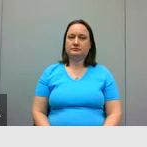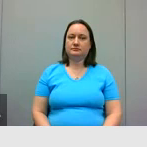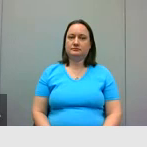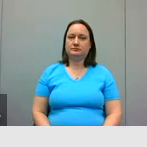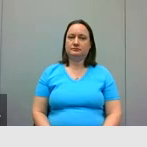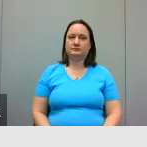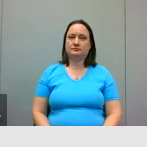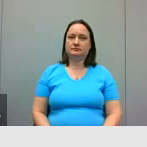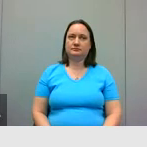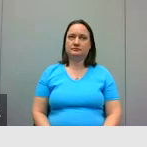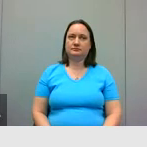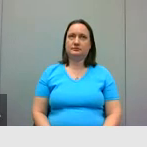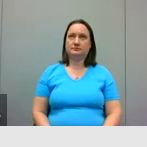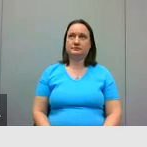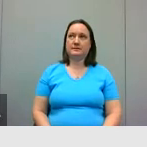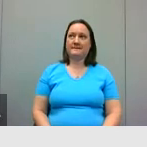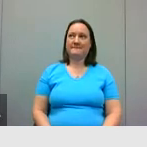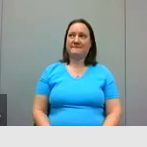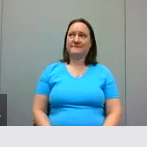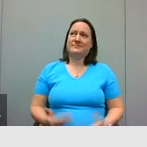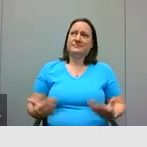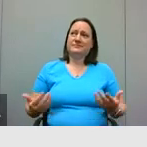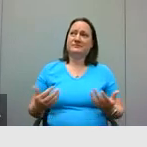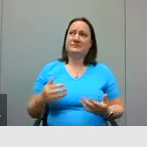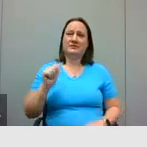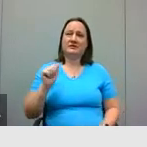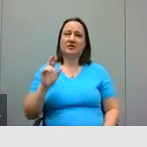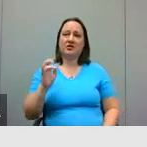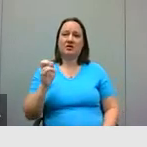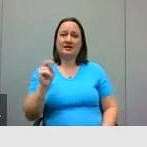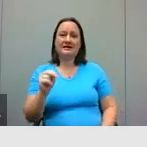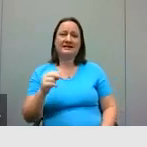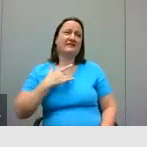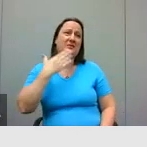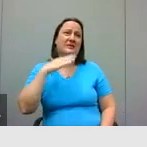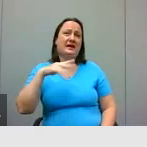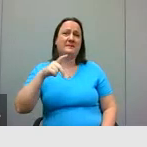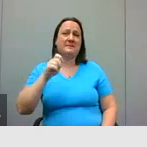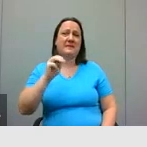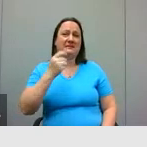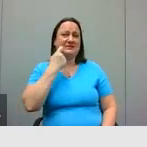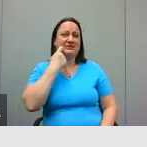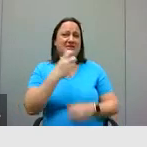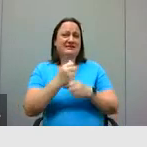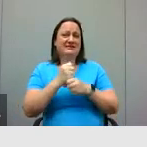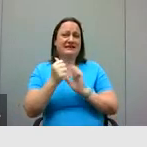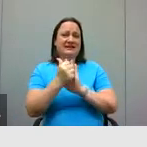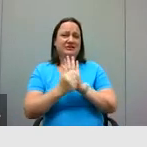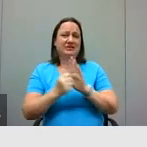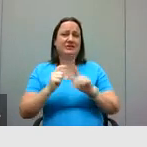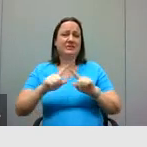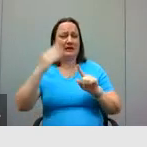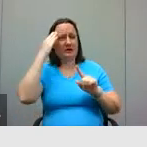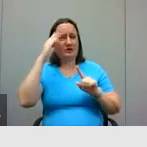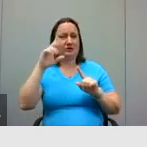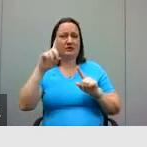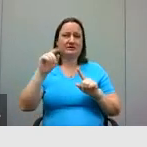So I feel bad. Pam's just getting the agenda, but at least Daniel and